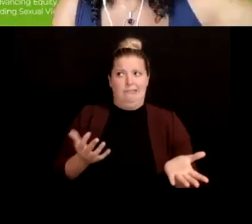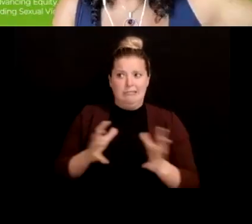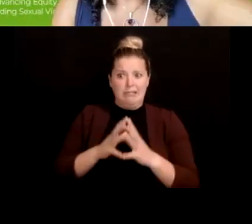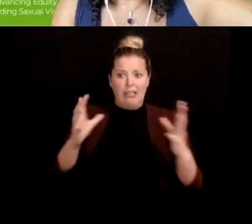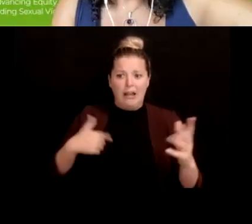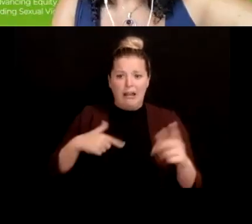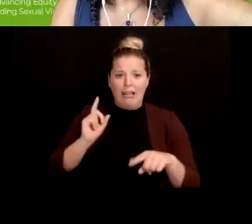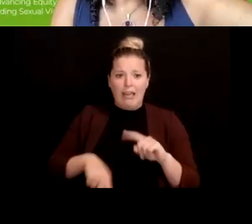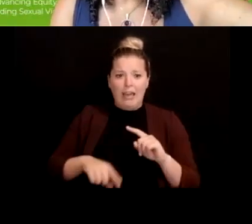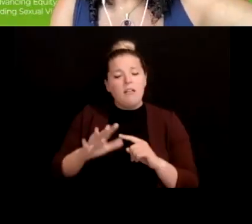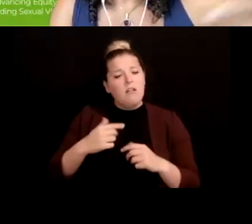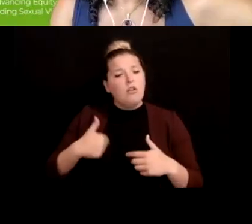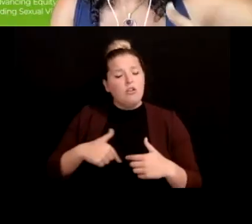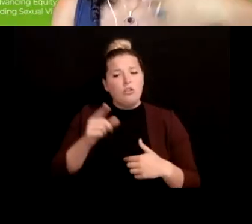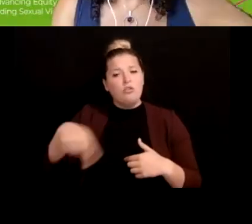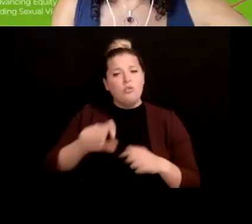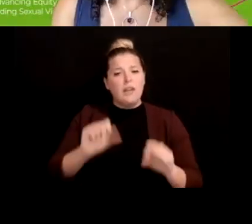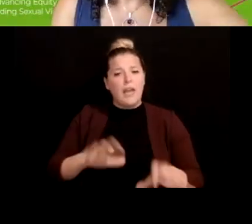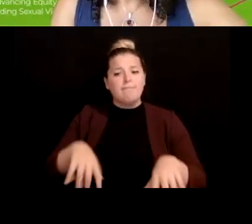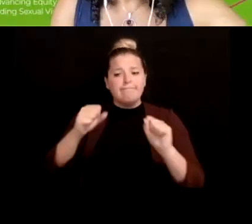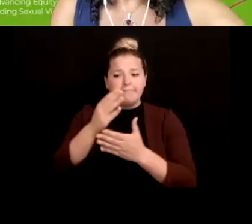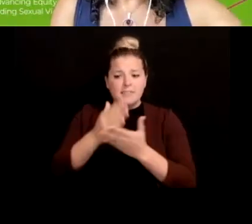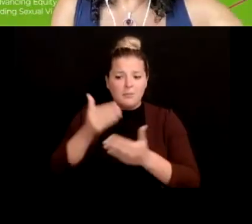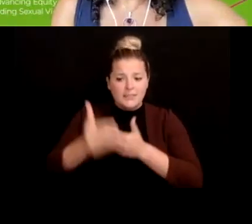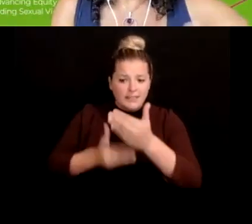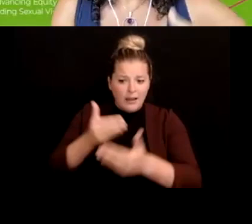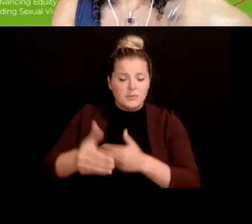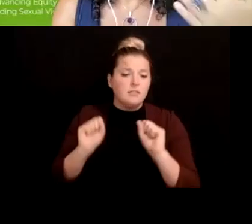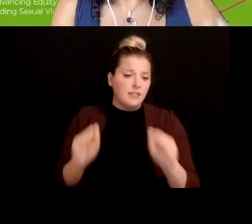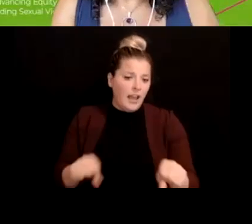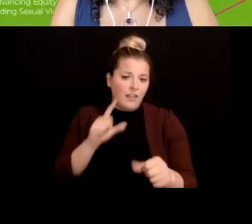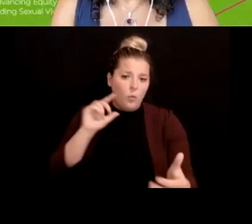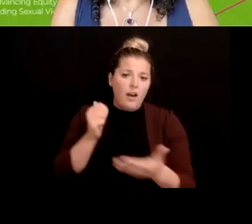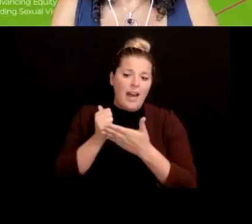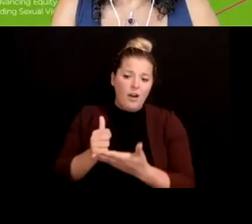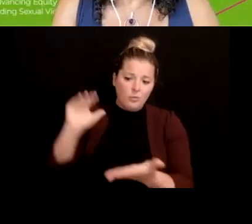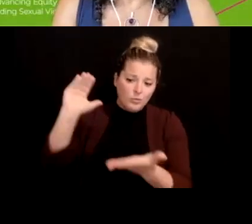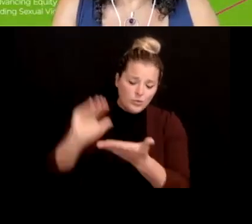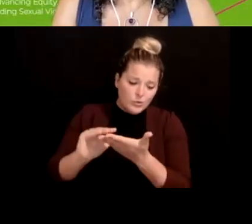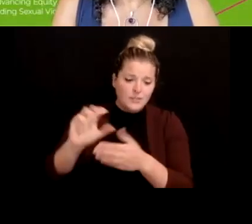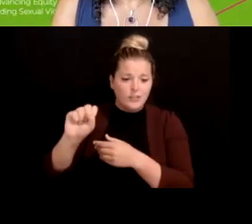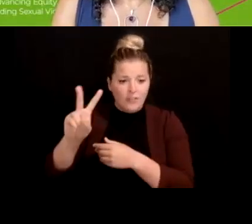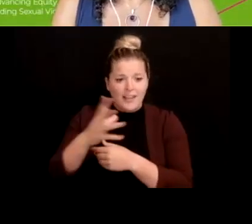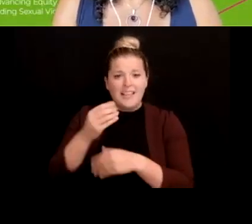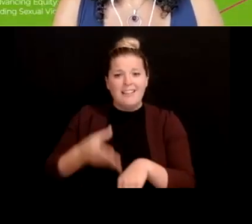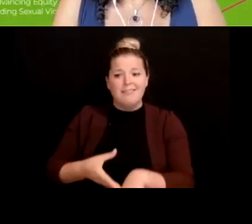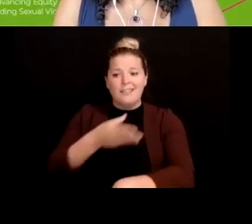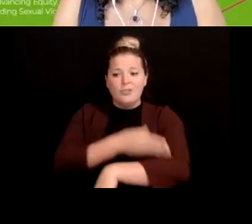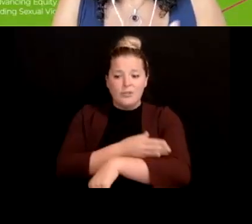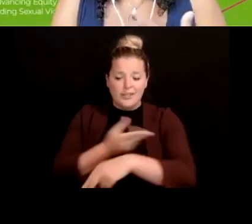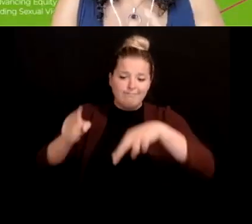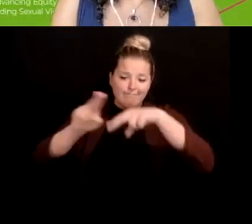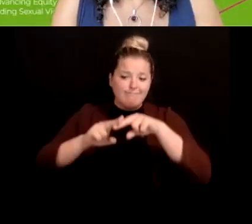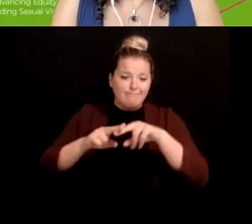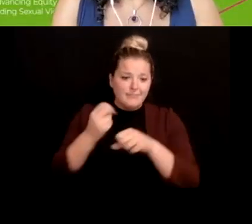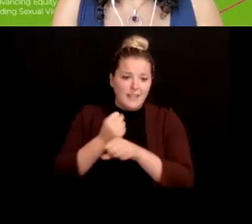can still go some steps along the way that will reduce sexual violence and increase safety for all of us. Ensuring that